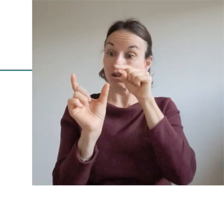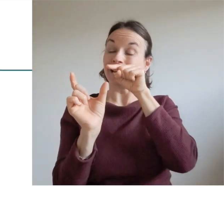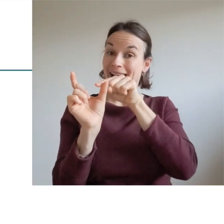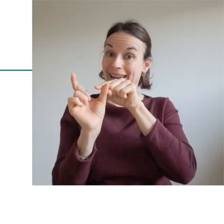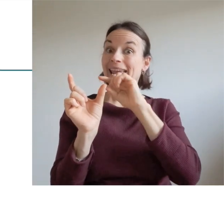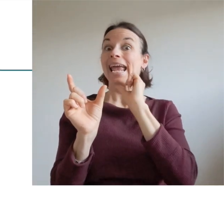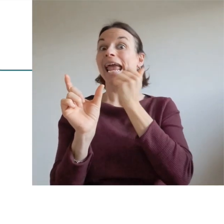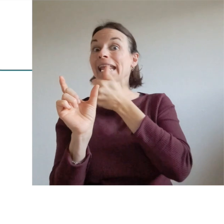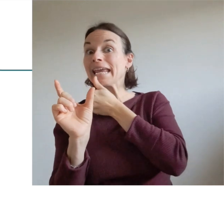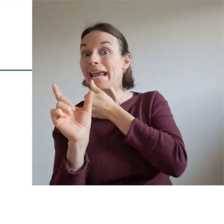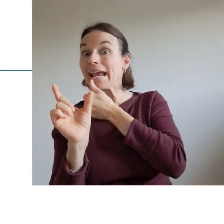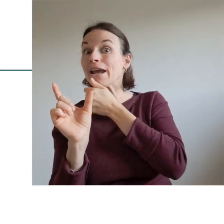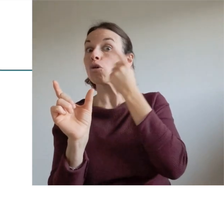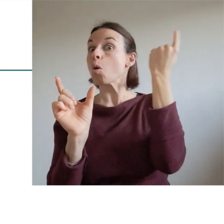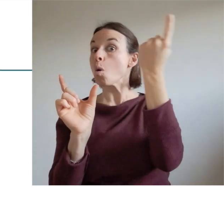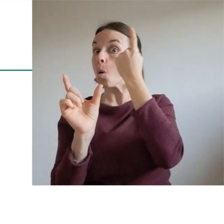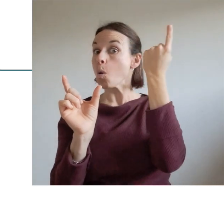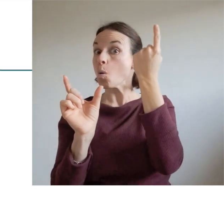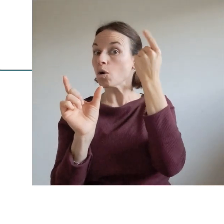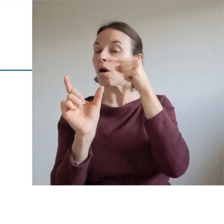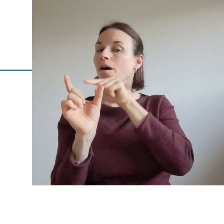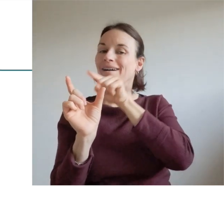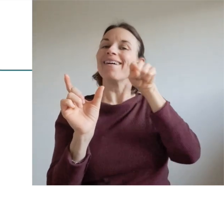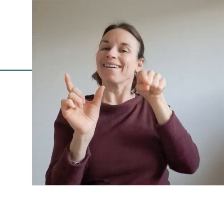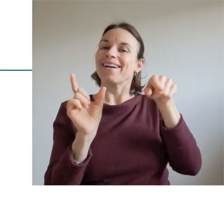such as one person.